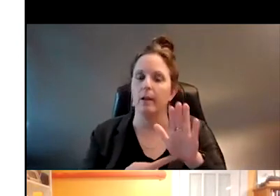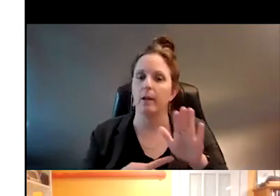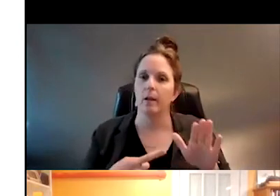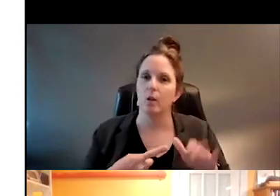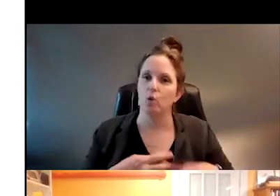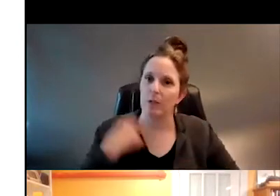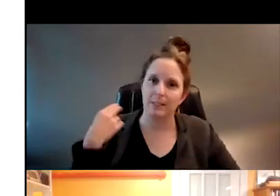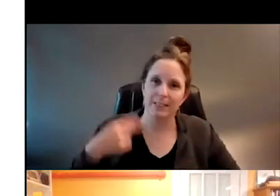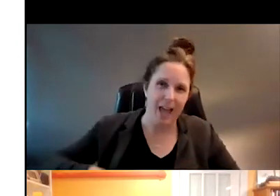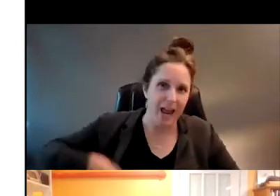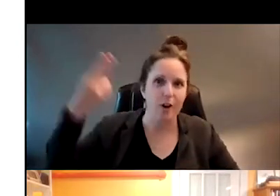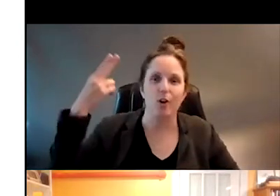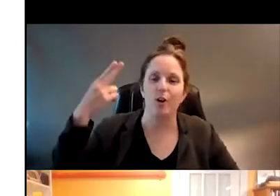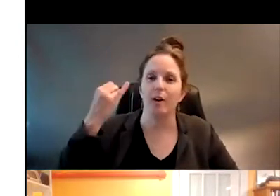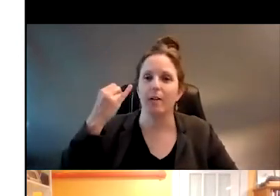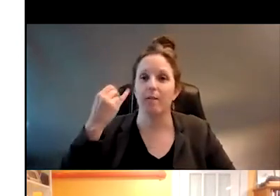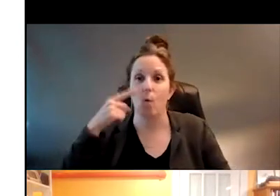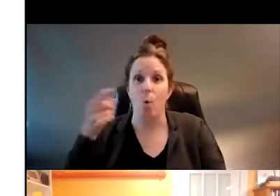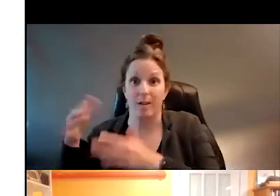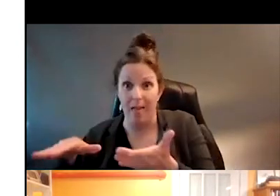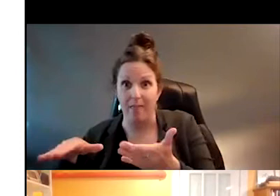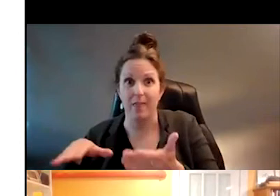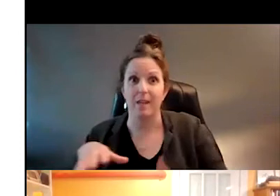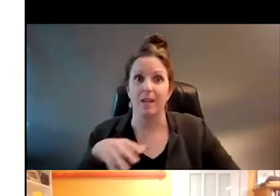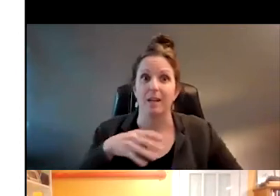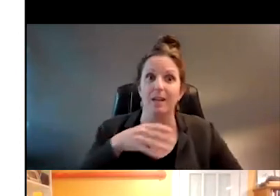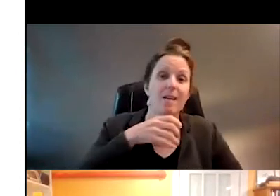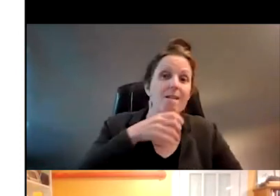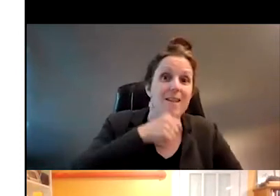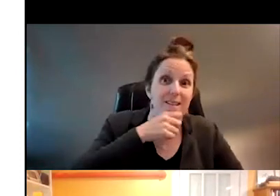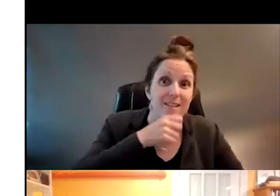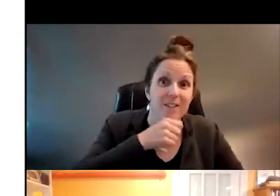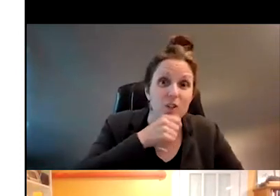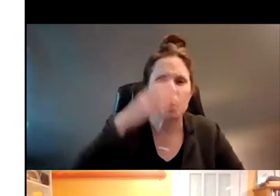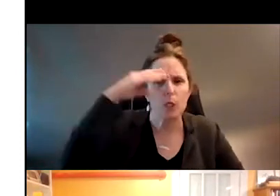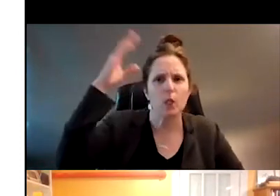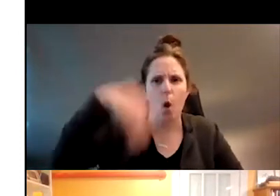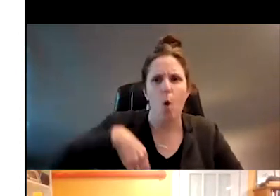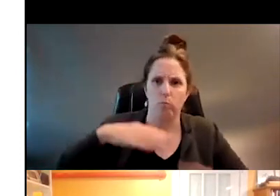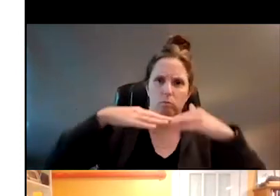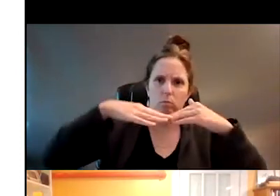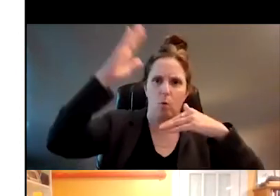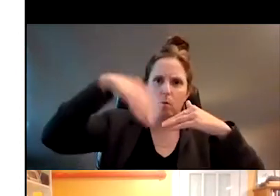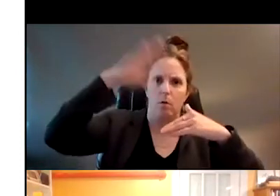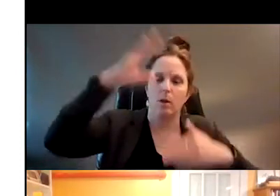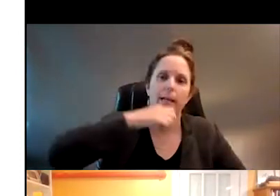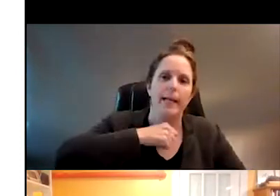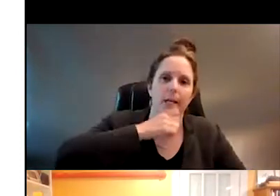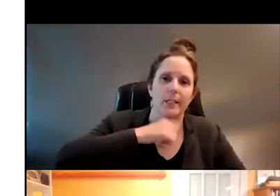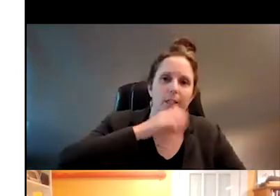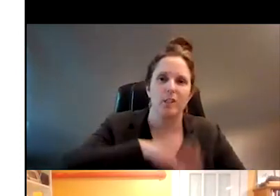mortality from COVID-19. And the one very established one, we knew this for a long time, was age. Number